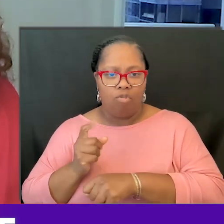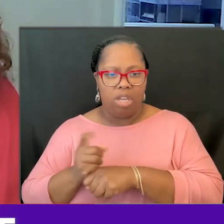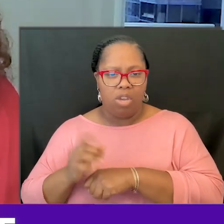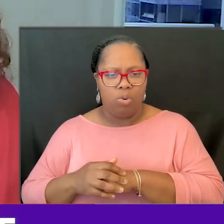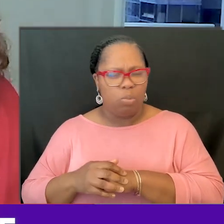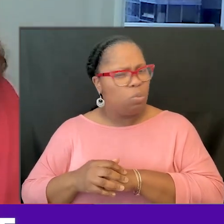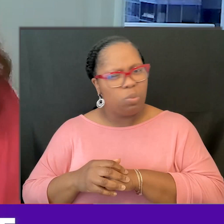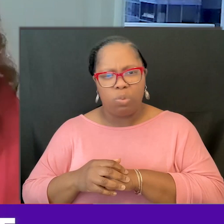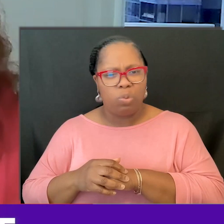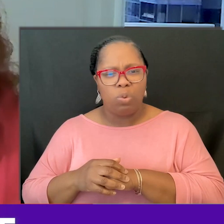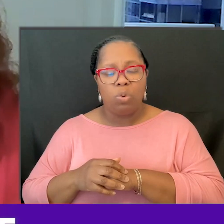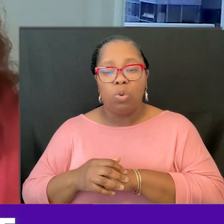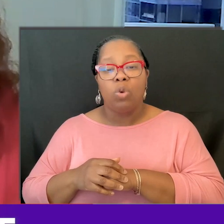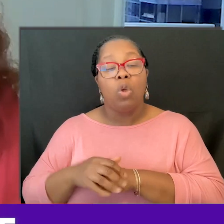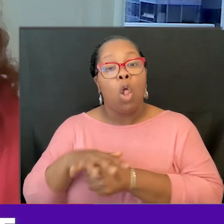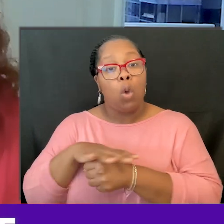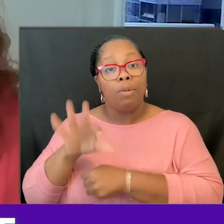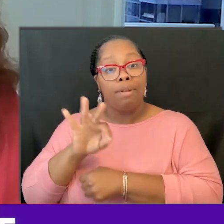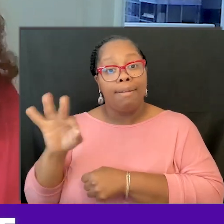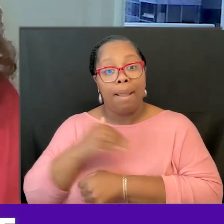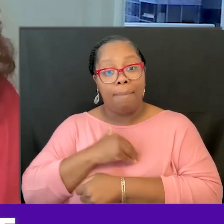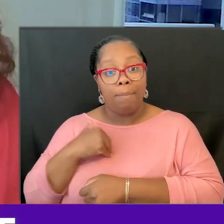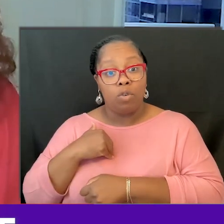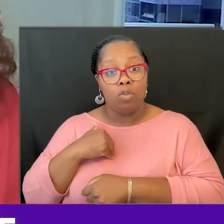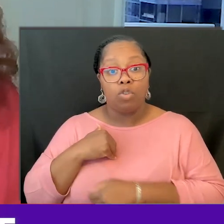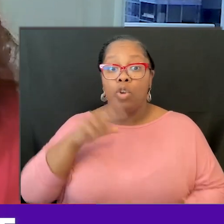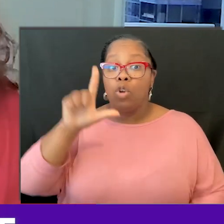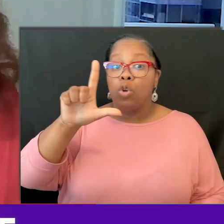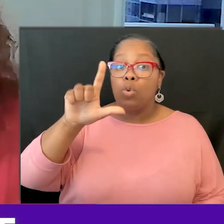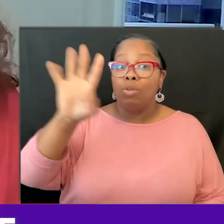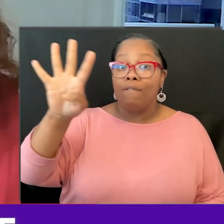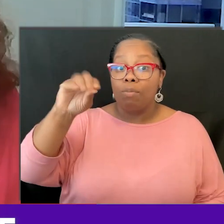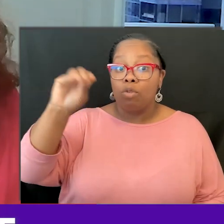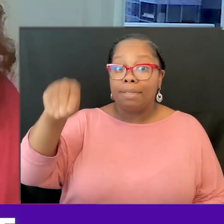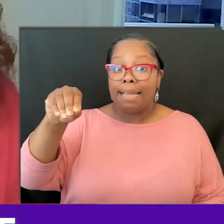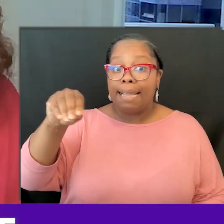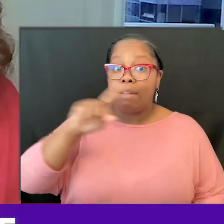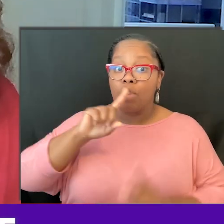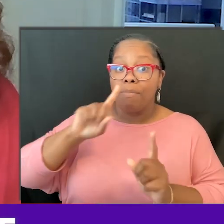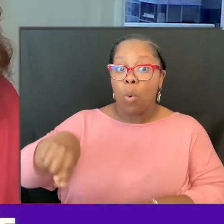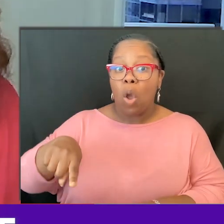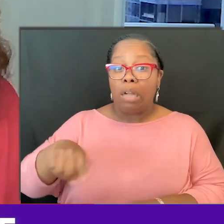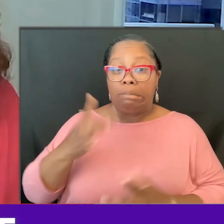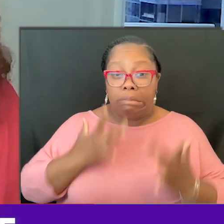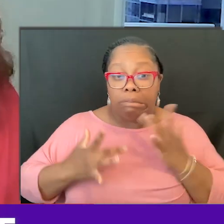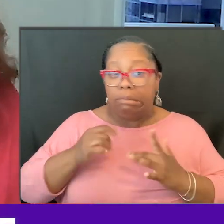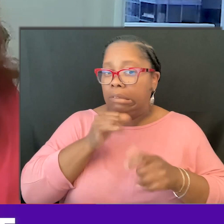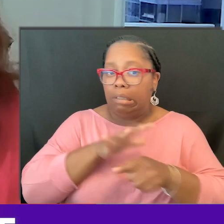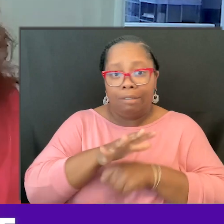24% of Local 99 members have reported that they don't have enough to eat.